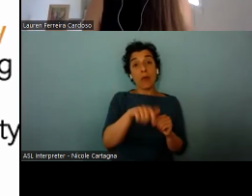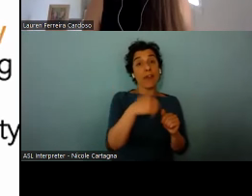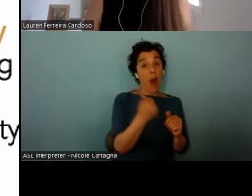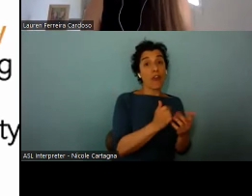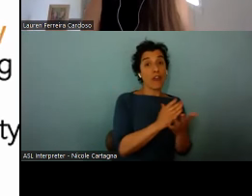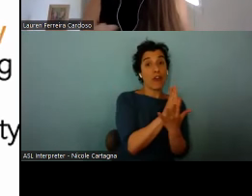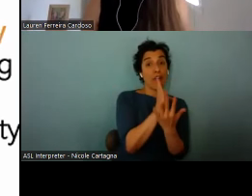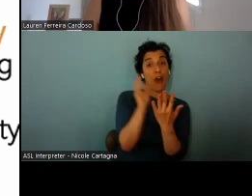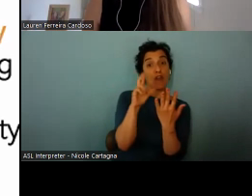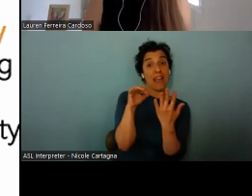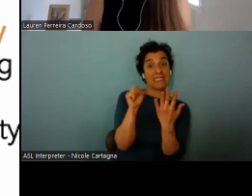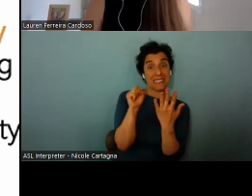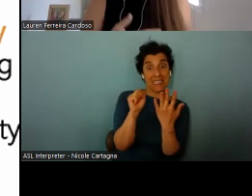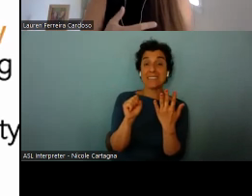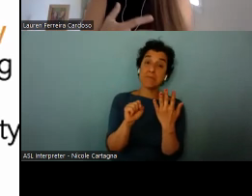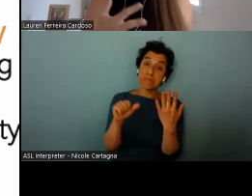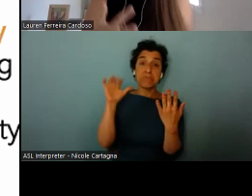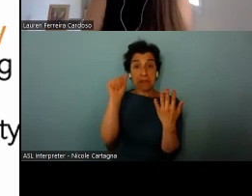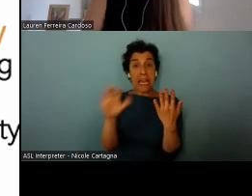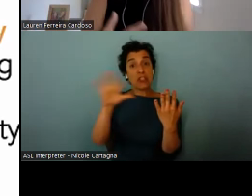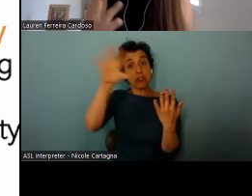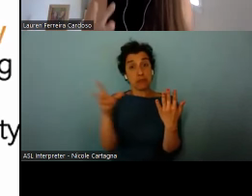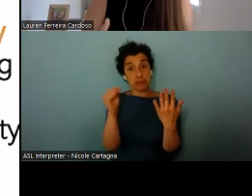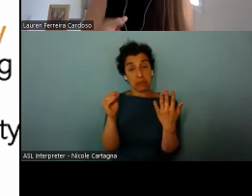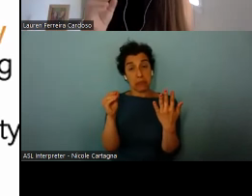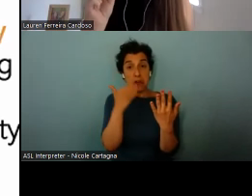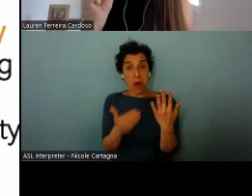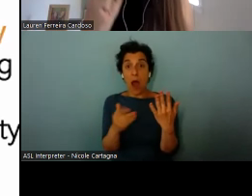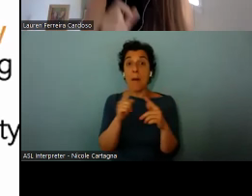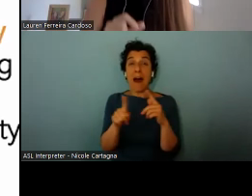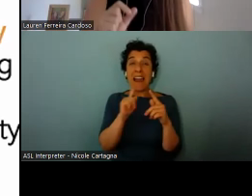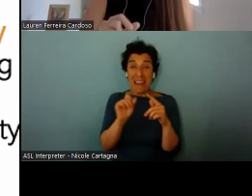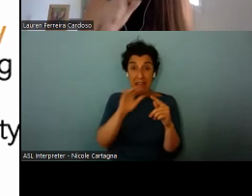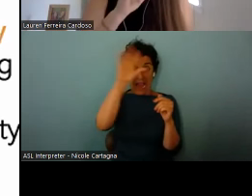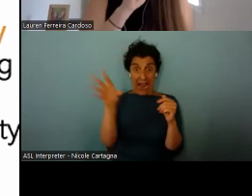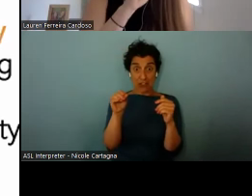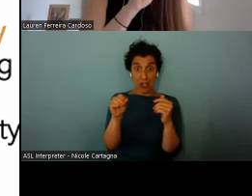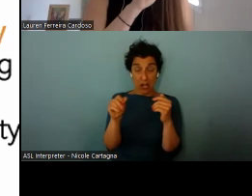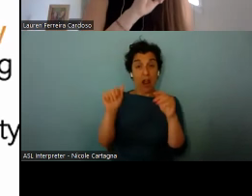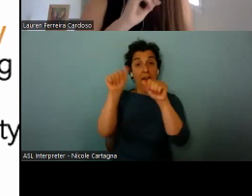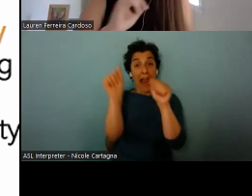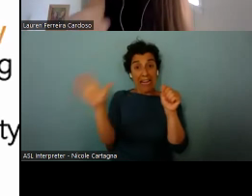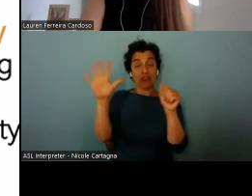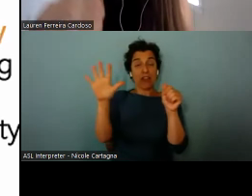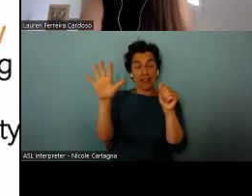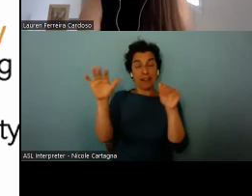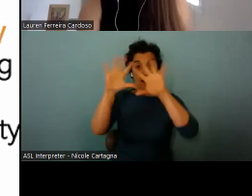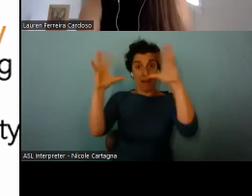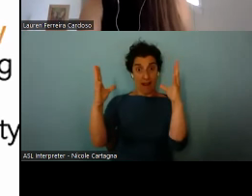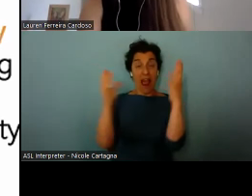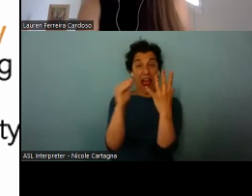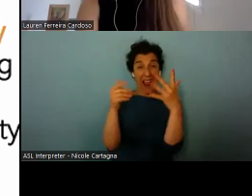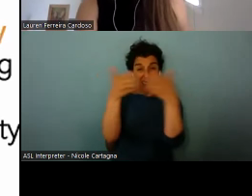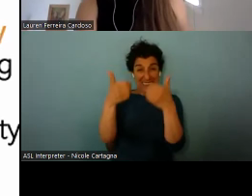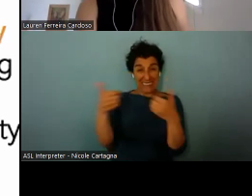quite well. But when you pull them apart and you look at actually the differences within ethnic groups within the Asian population, you can see that